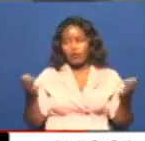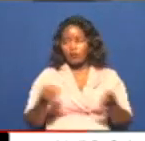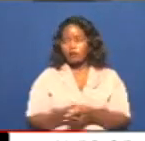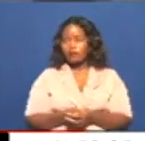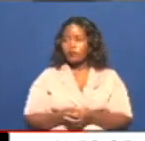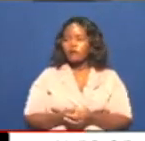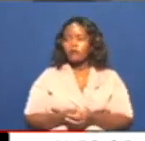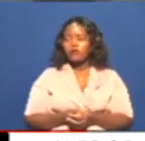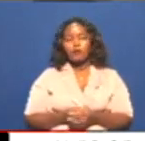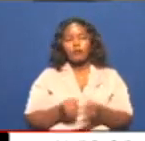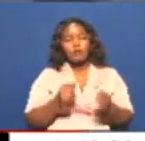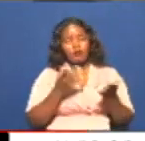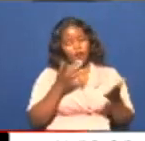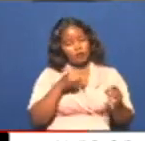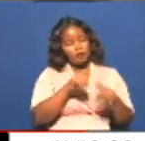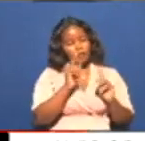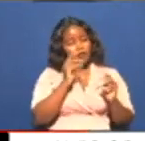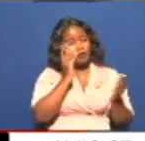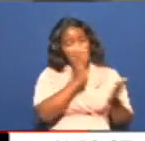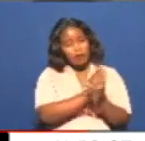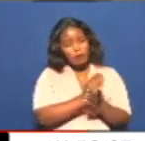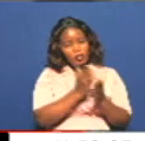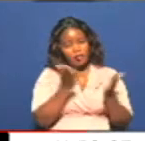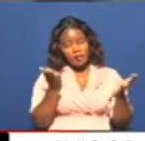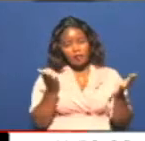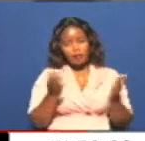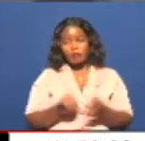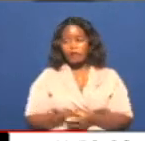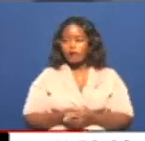it's true actually, because